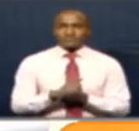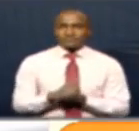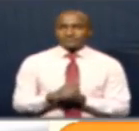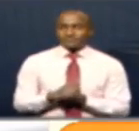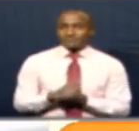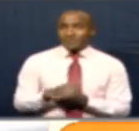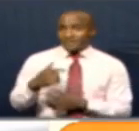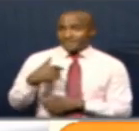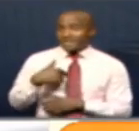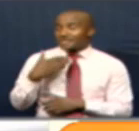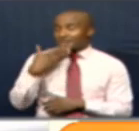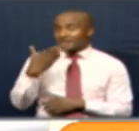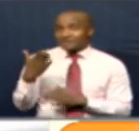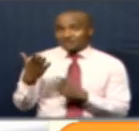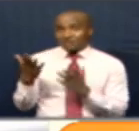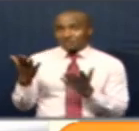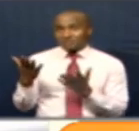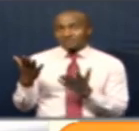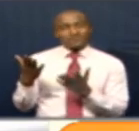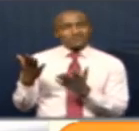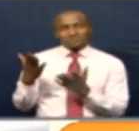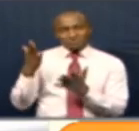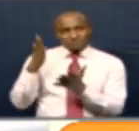I would say that is not an accurate